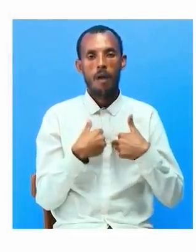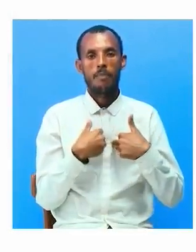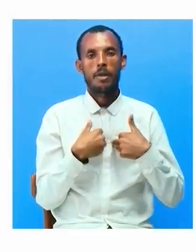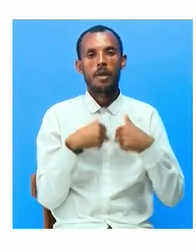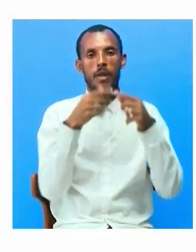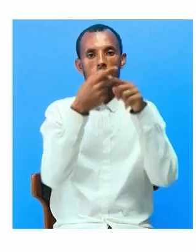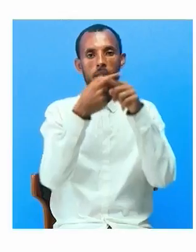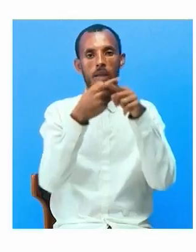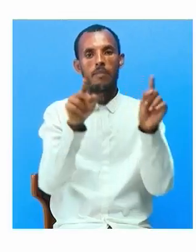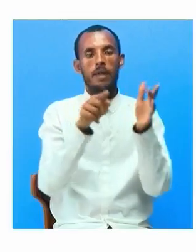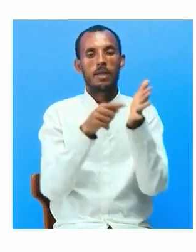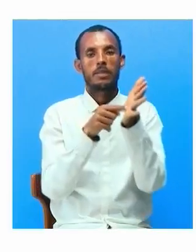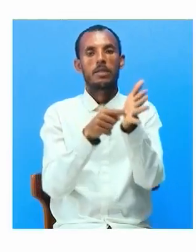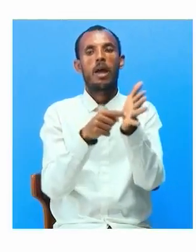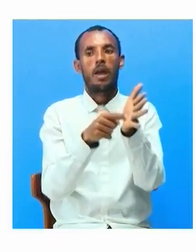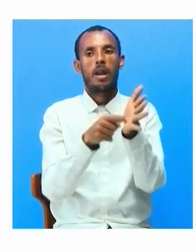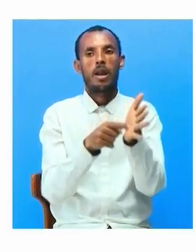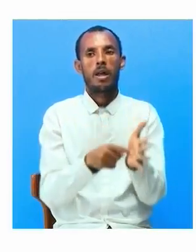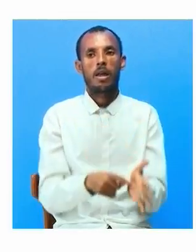having different sign,